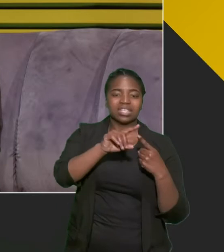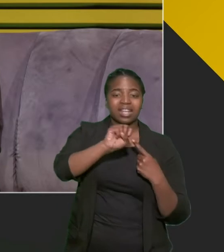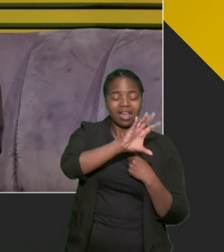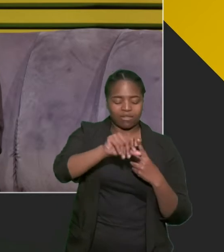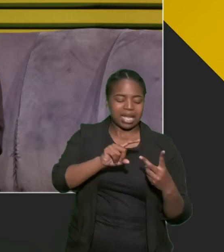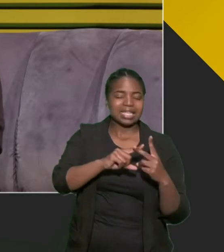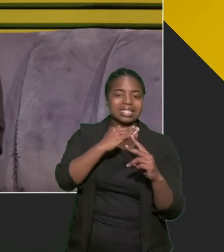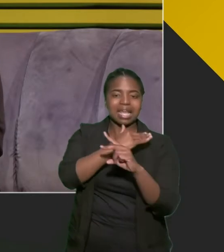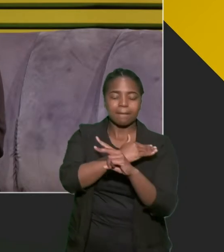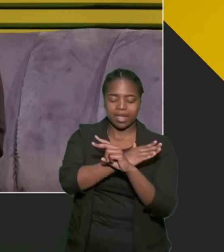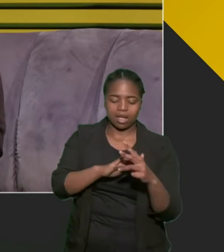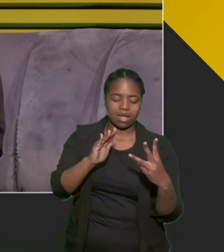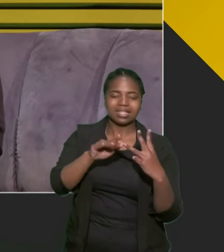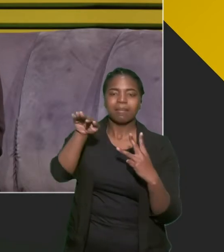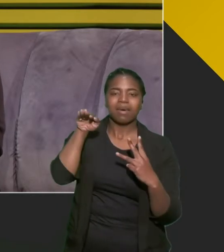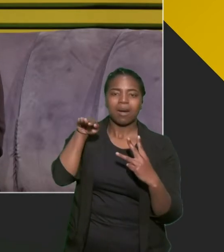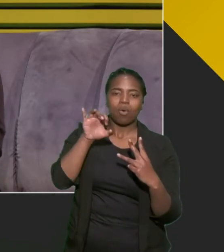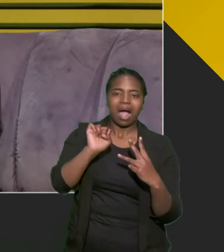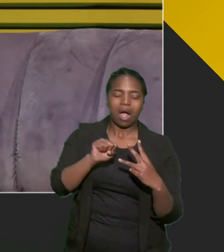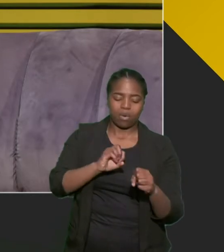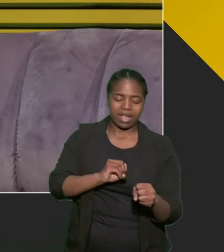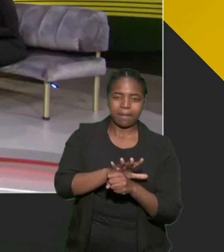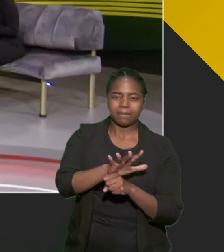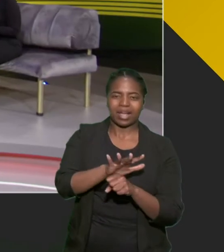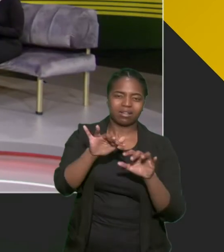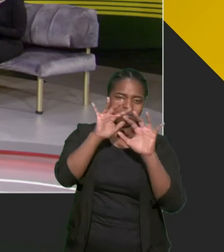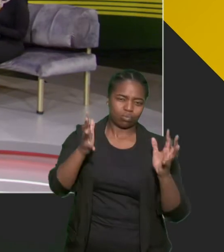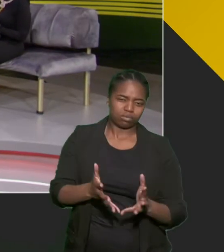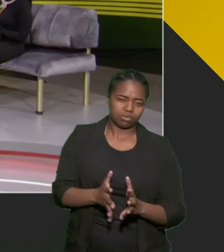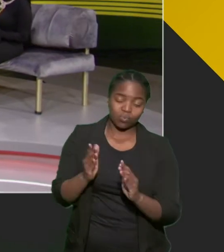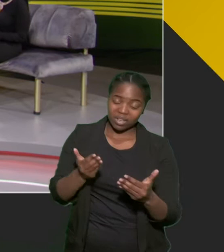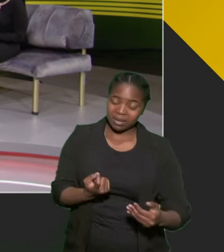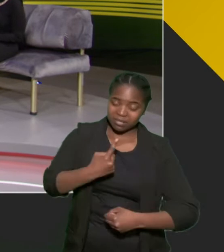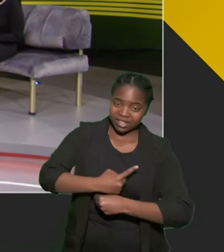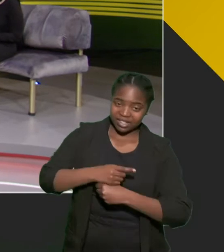Zambia, and Zimbabwe, are impacting the rest of the world. Mighty Jamie, welcome to Daily Thetha.